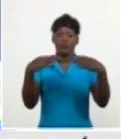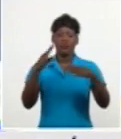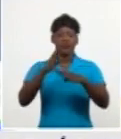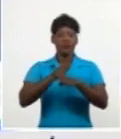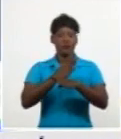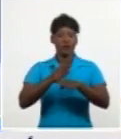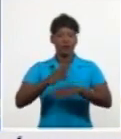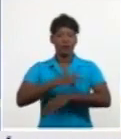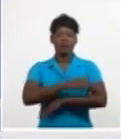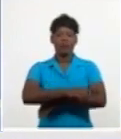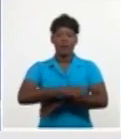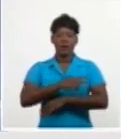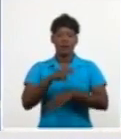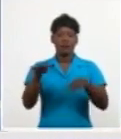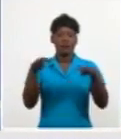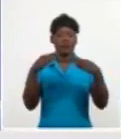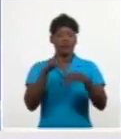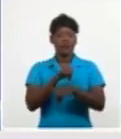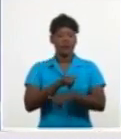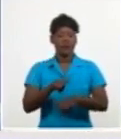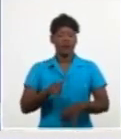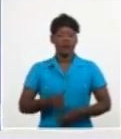places.